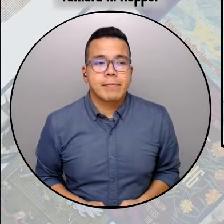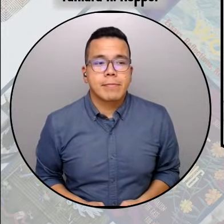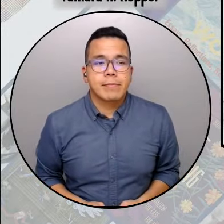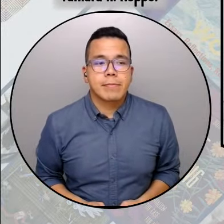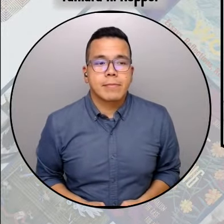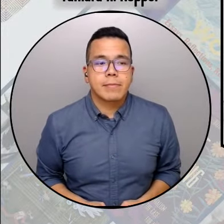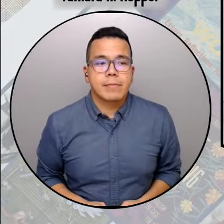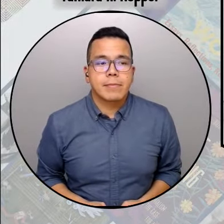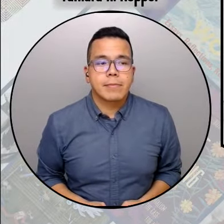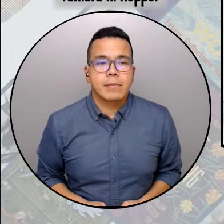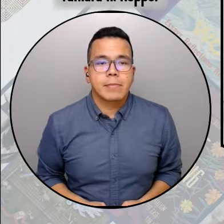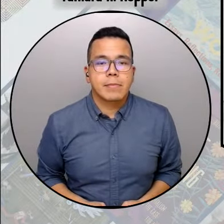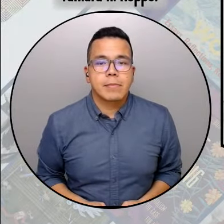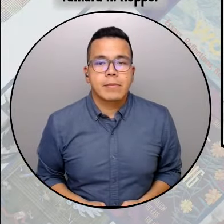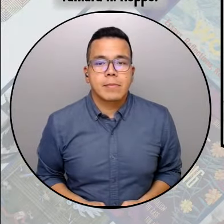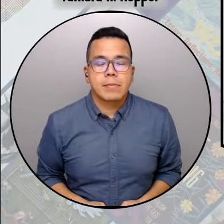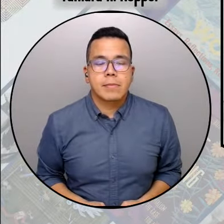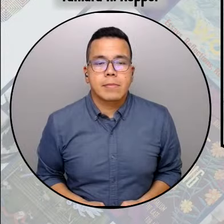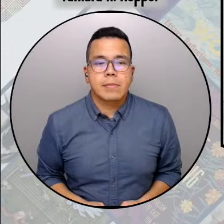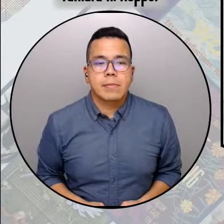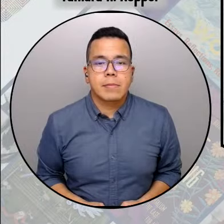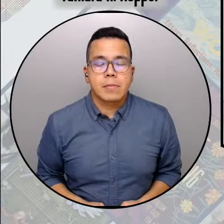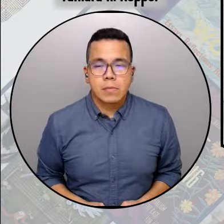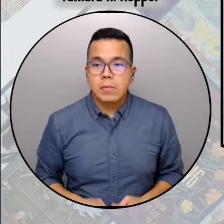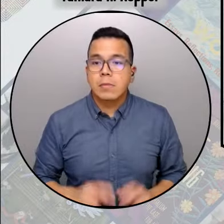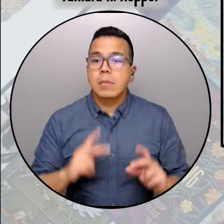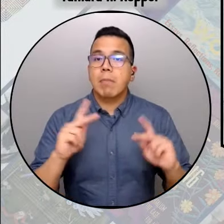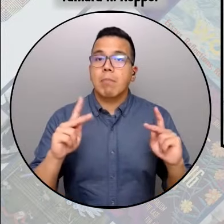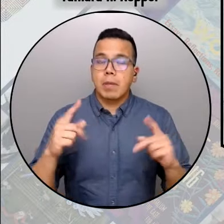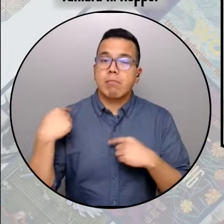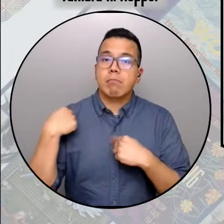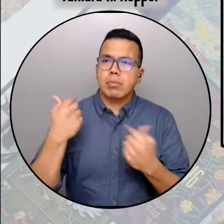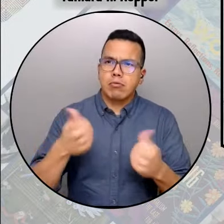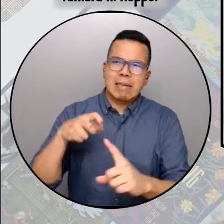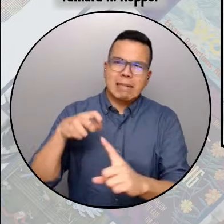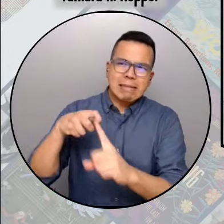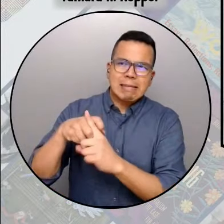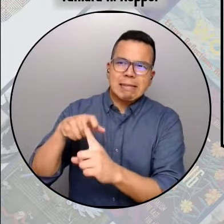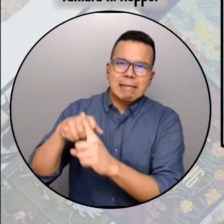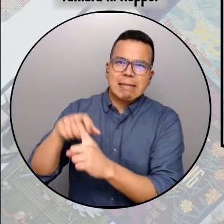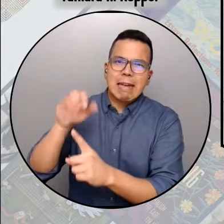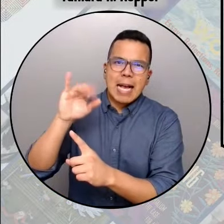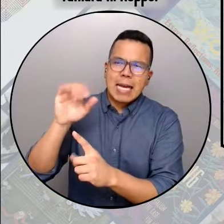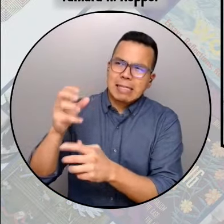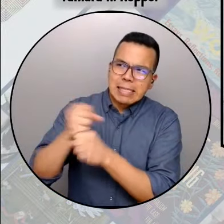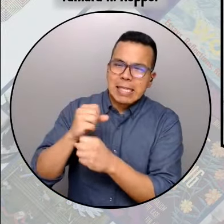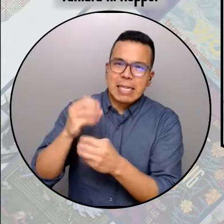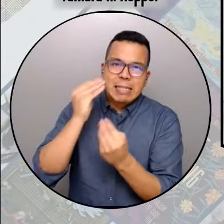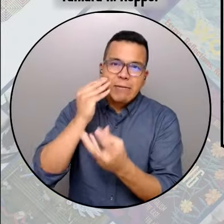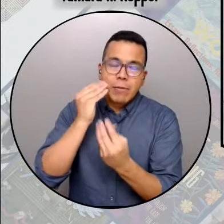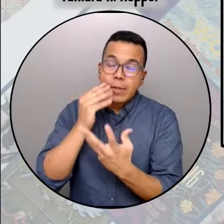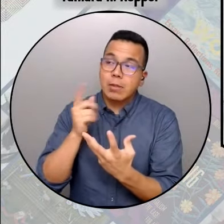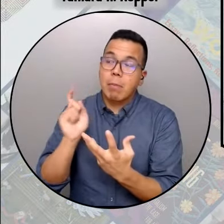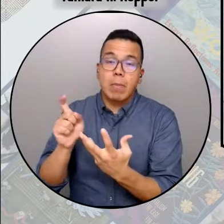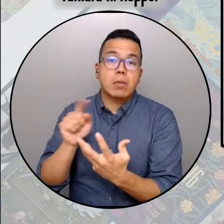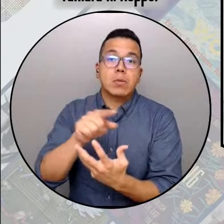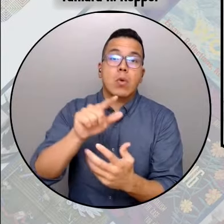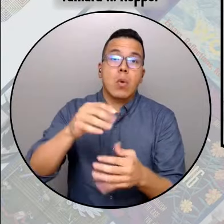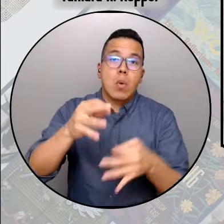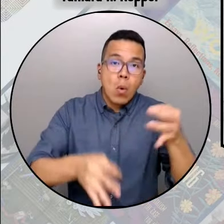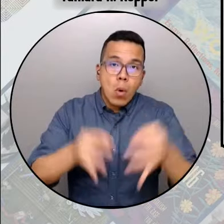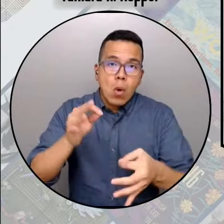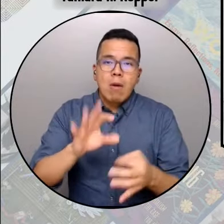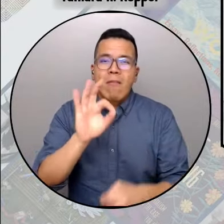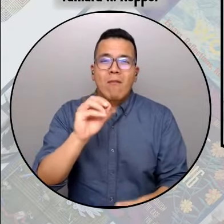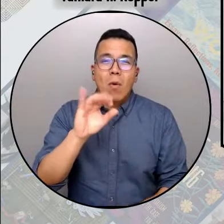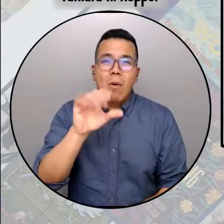lot of the data that people are trying to get from ICE, they're often having to go through Freedom of Information Acts or litigation in some way